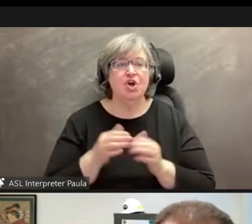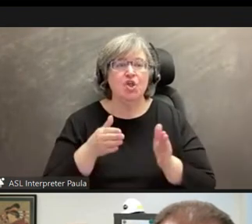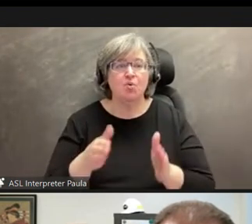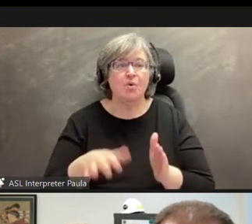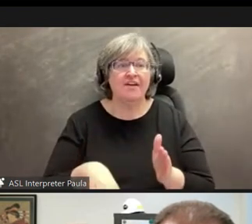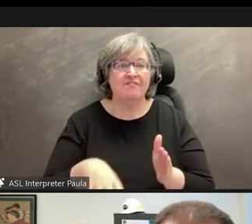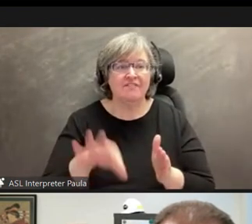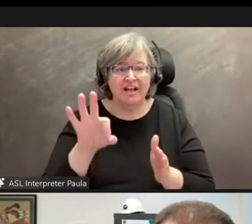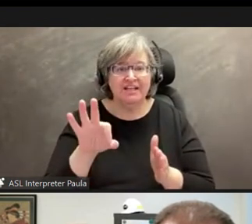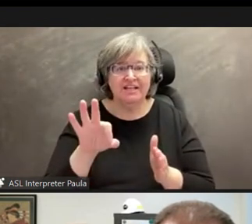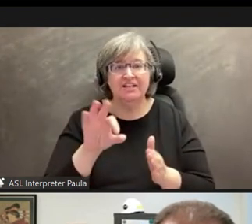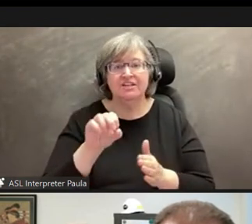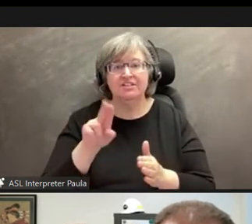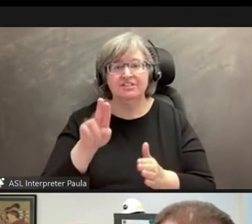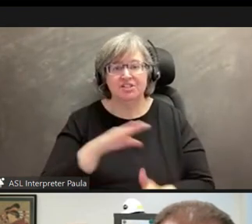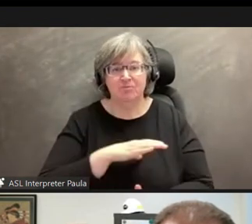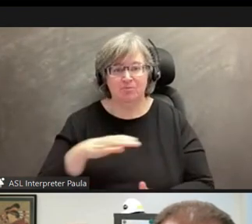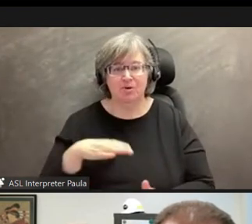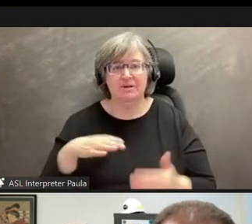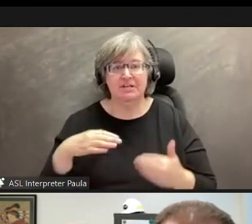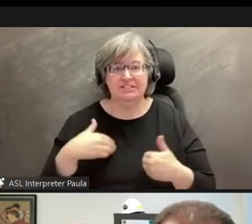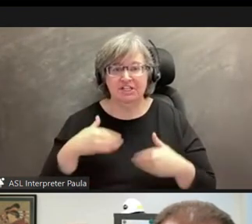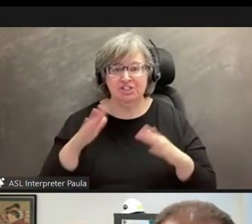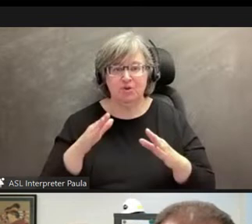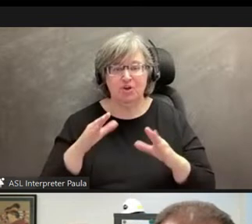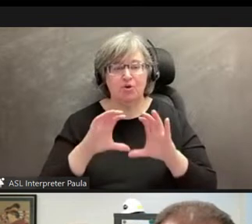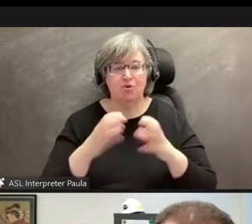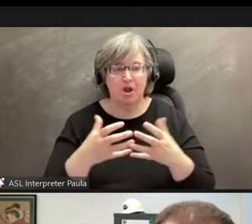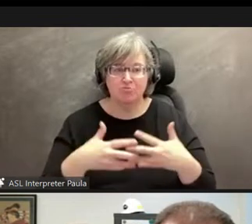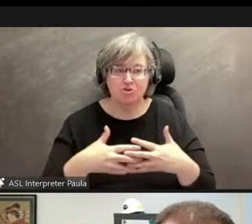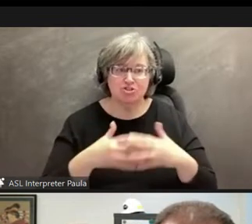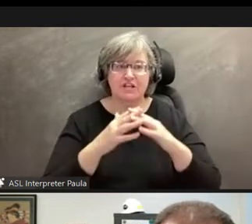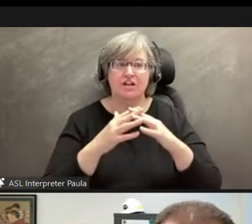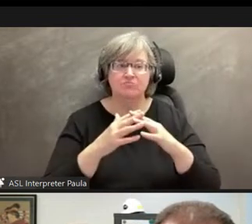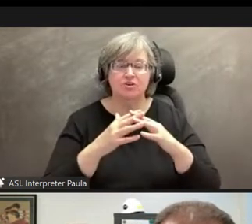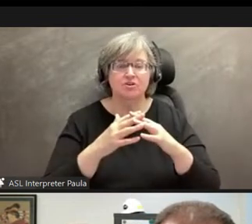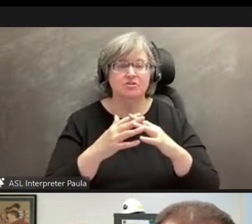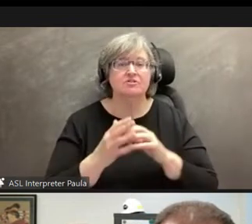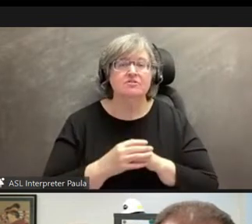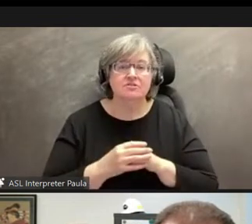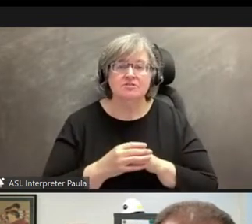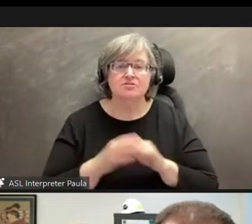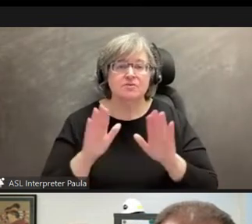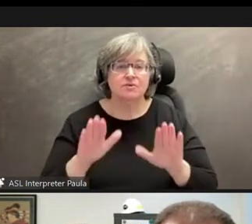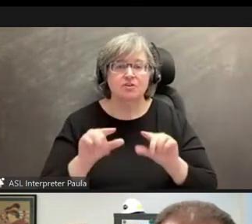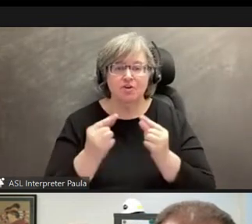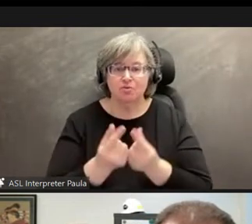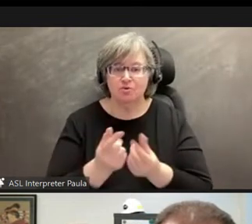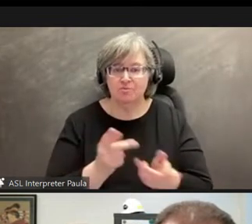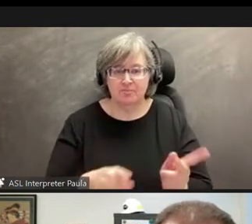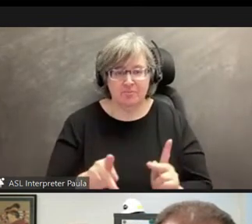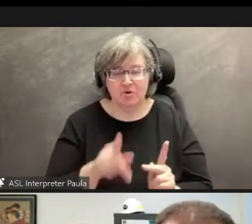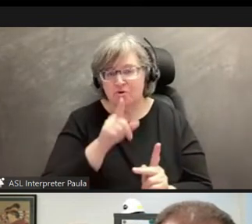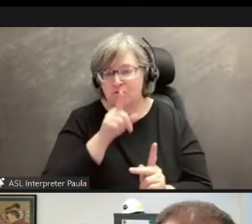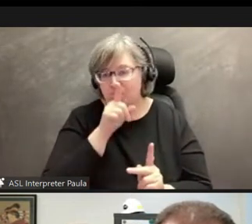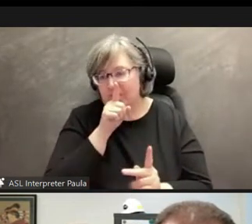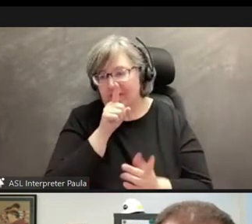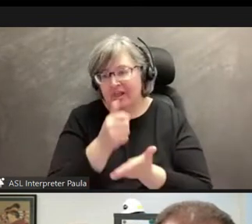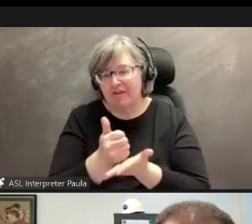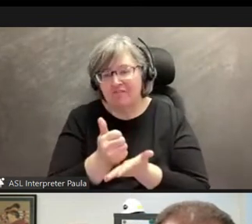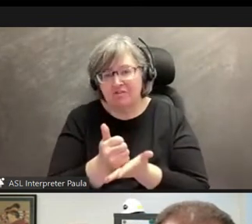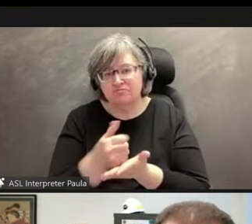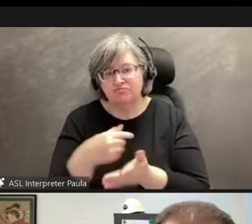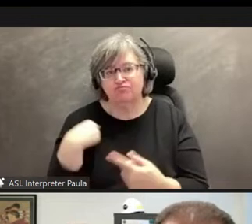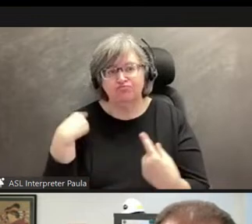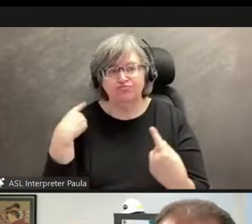also has a great group already formed, a wonderful group of people who've been really helpful over